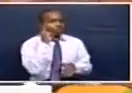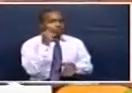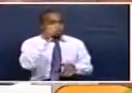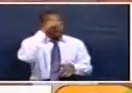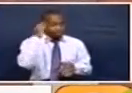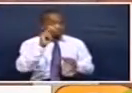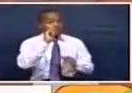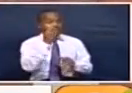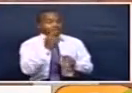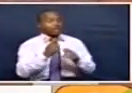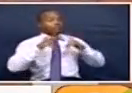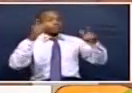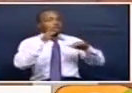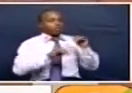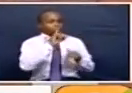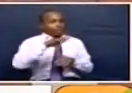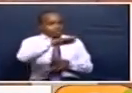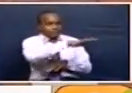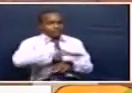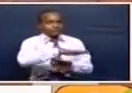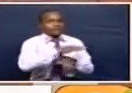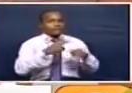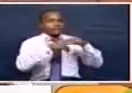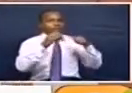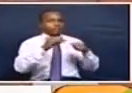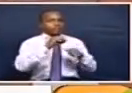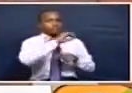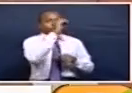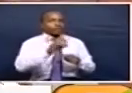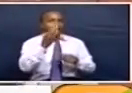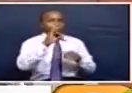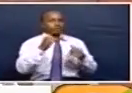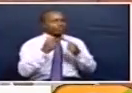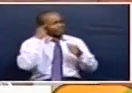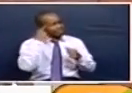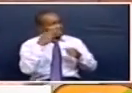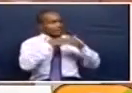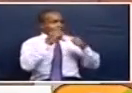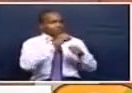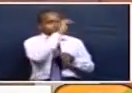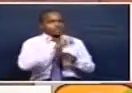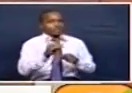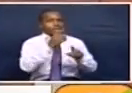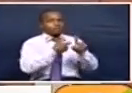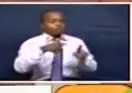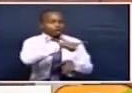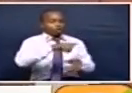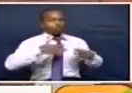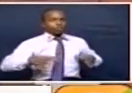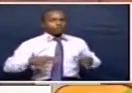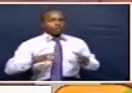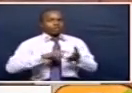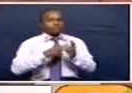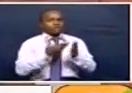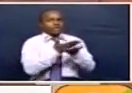Kenya is bigger than one place. And 70% of the jobs, even I think 80% of the jobs, are for locals. So anybody